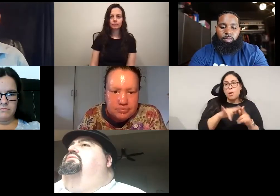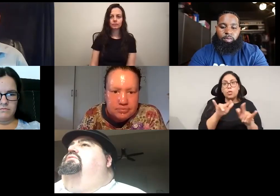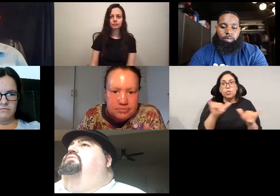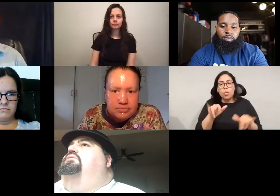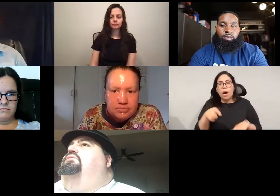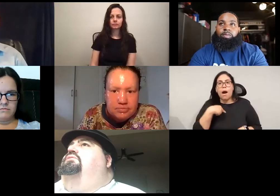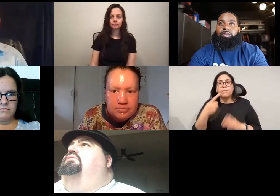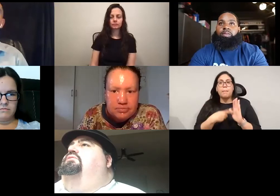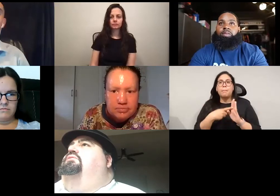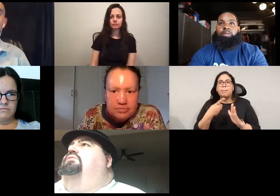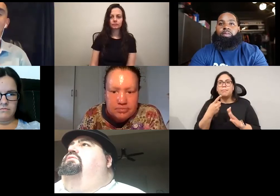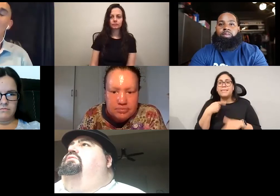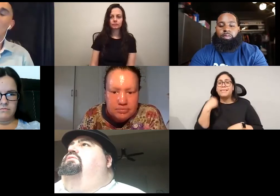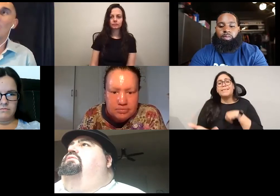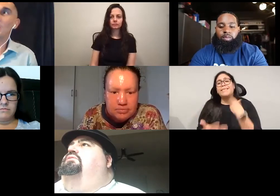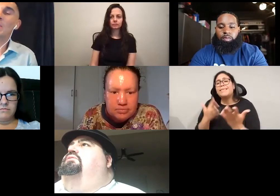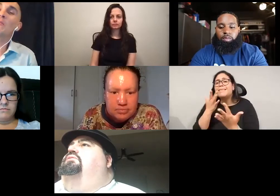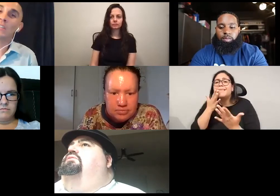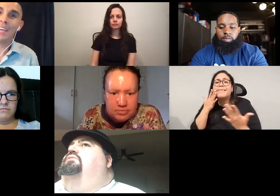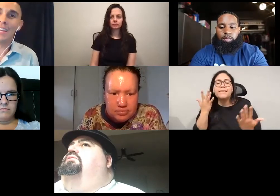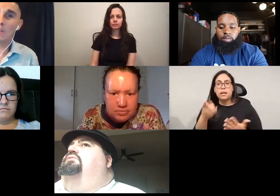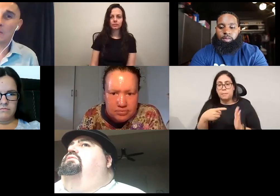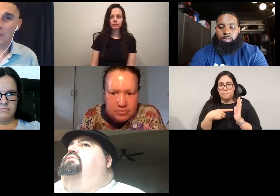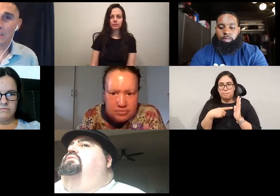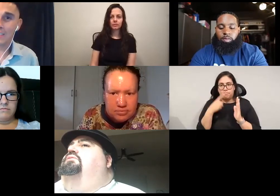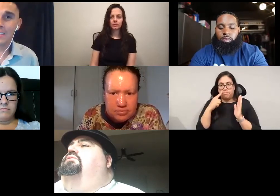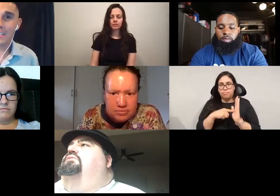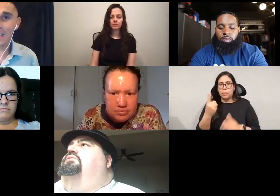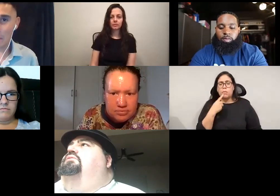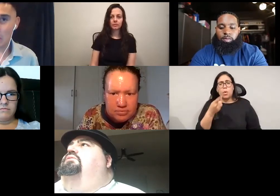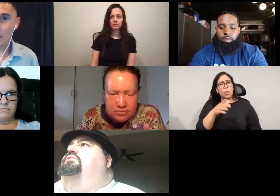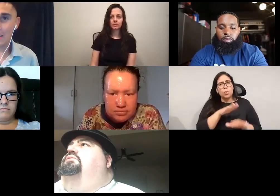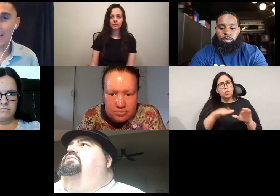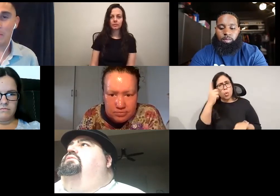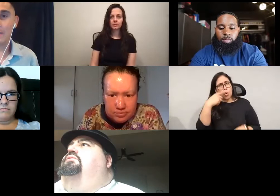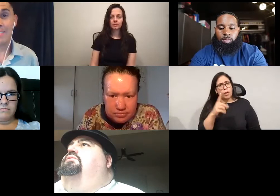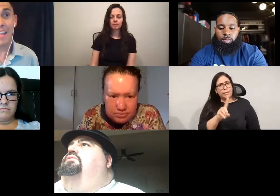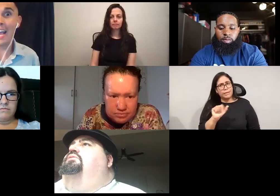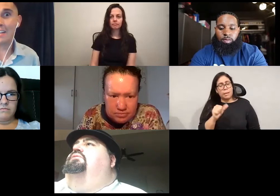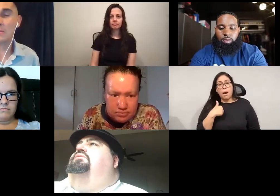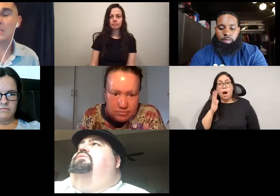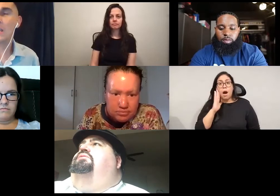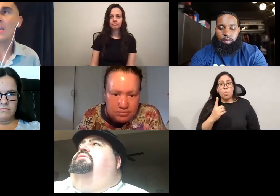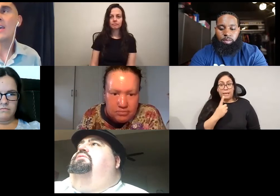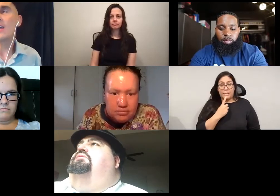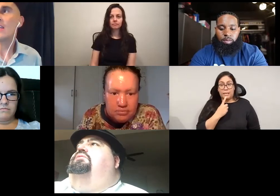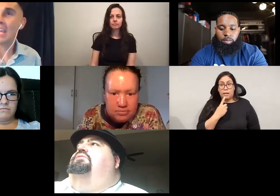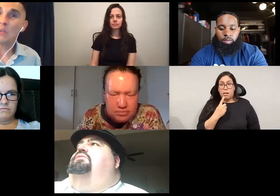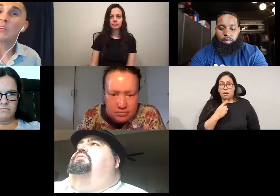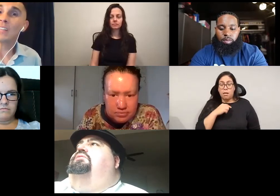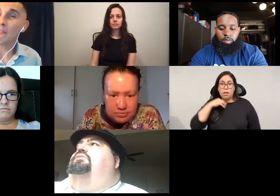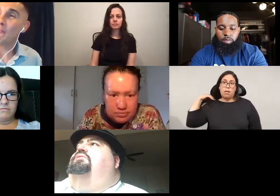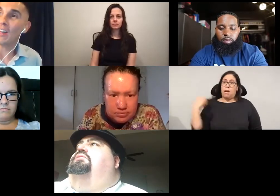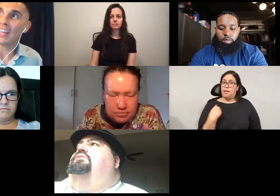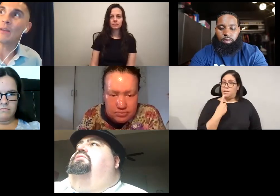I used to approach it with, if somebody were to say, you don't look disabled, I actually would say thank